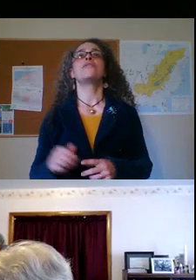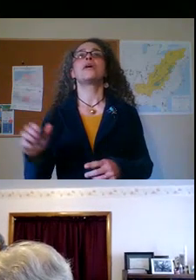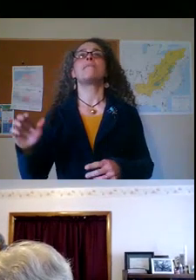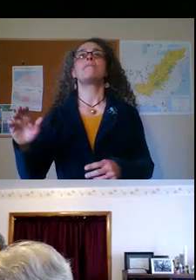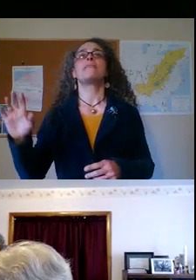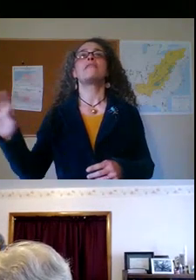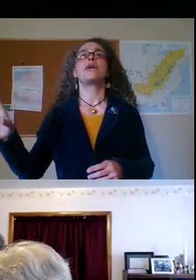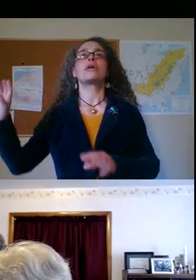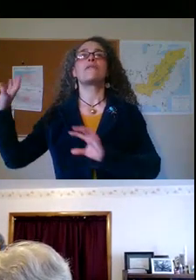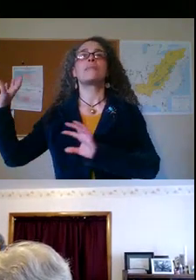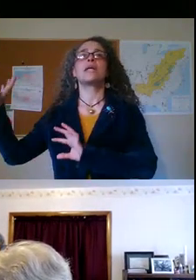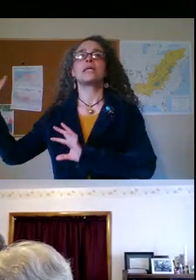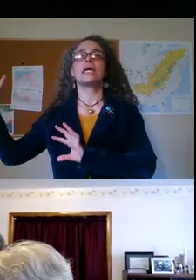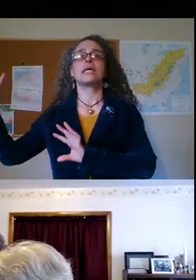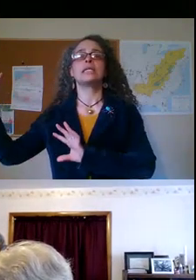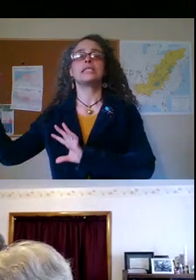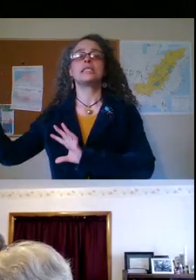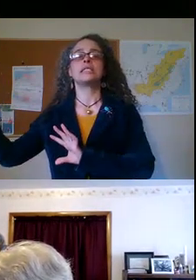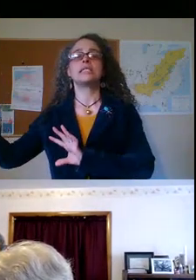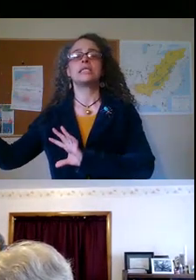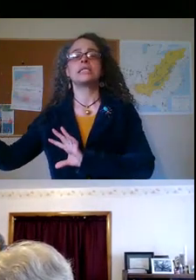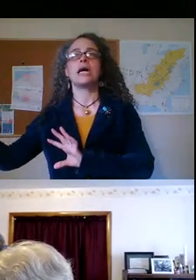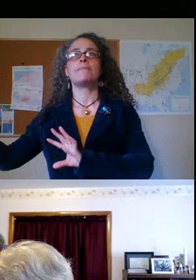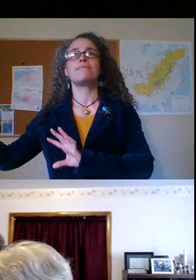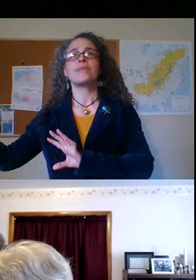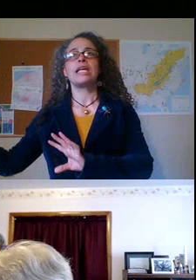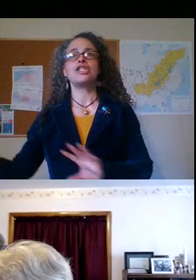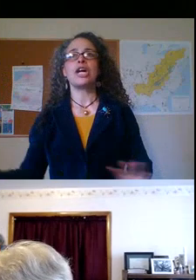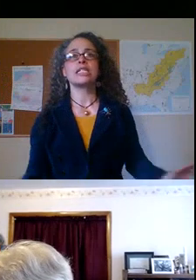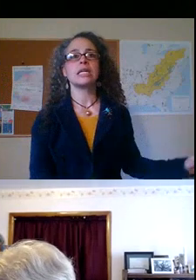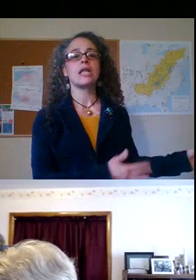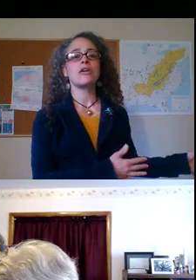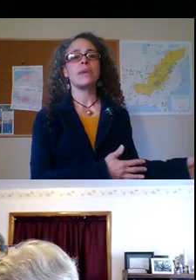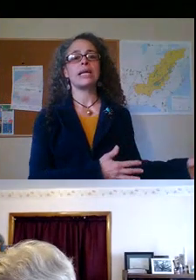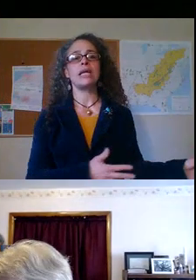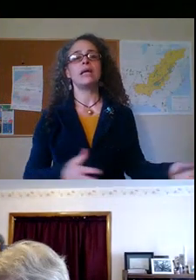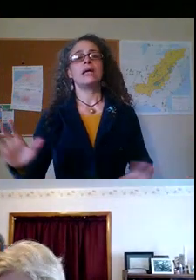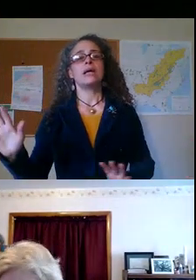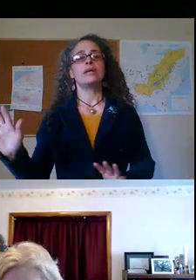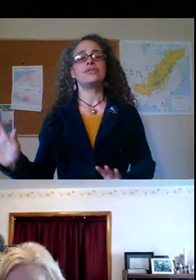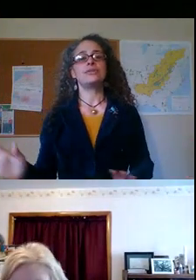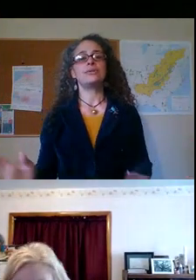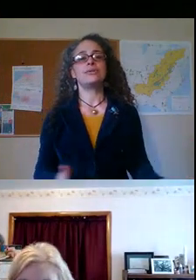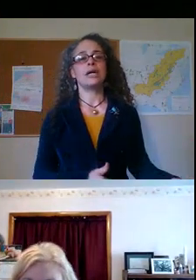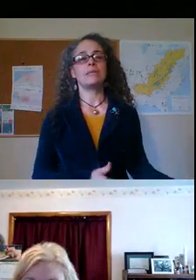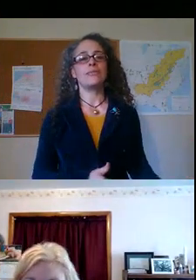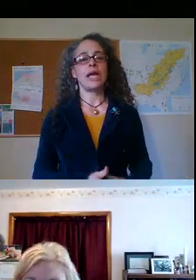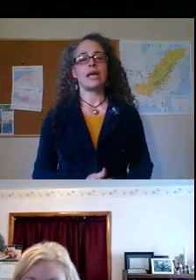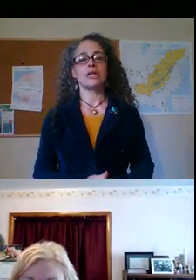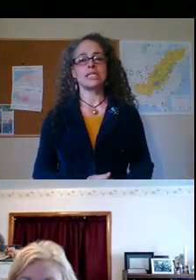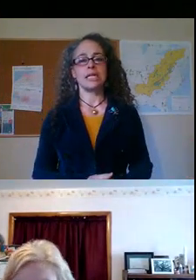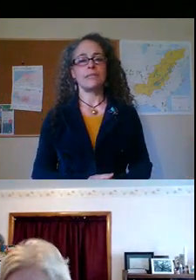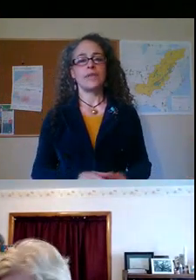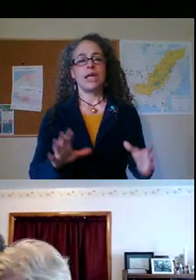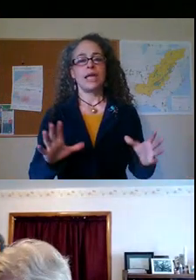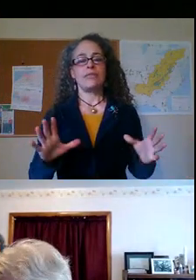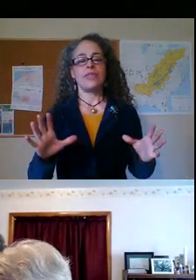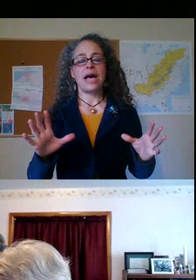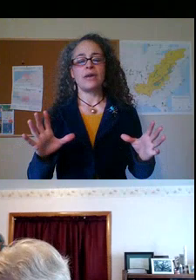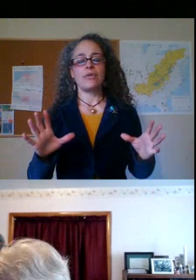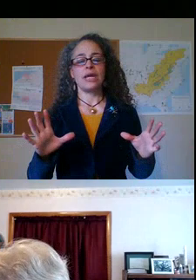because of the federal government kind of injecting a lot of money into the